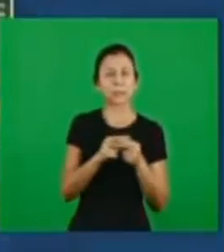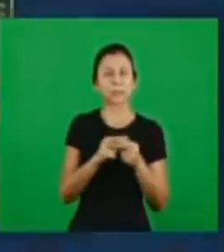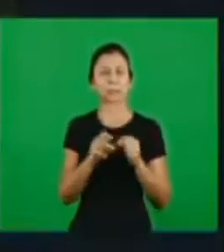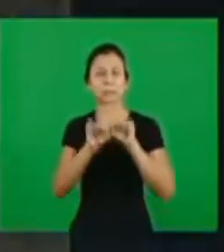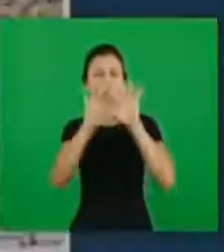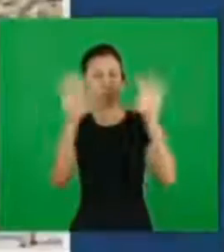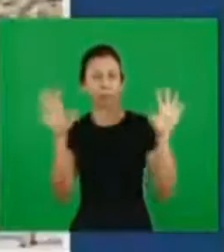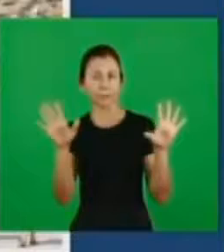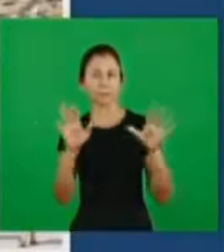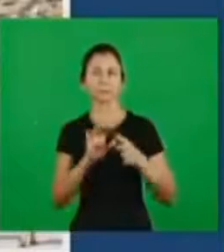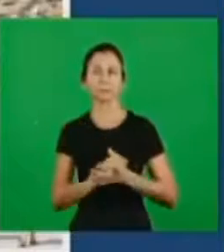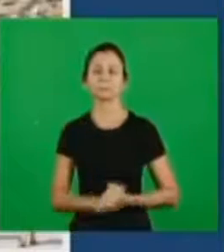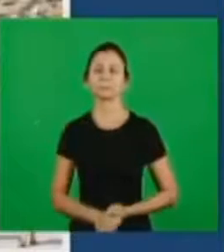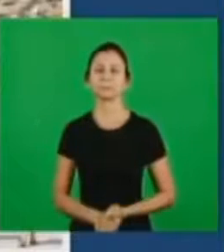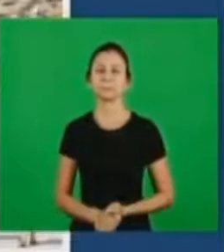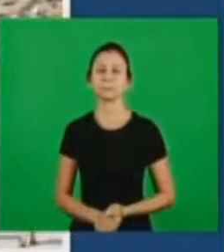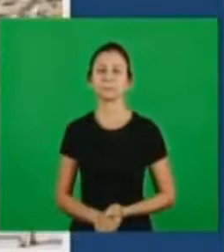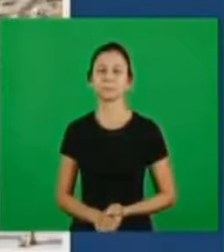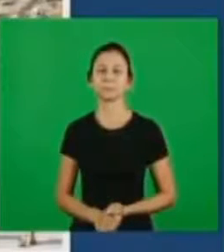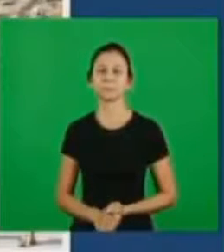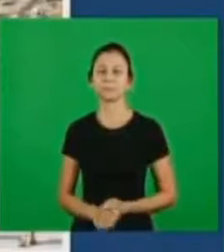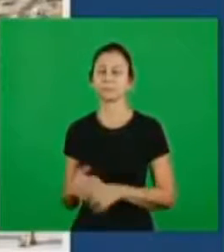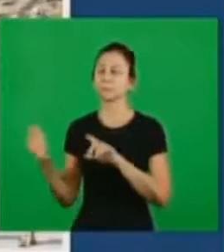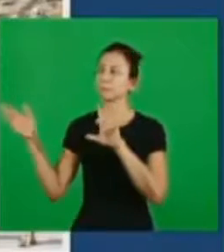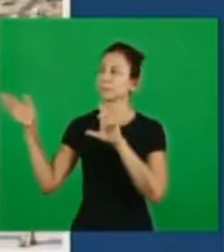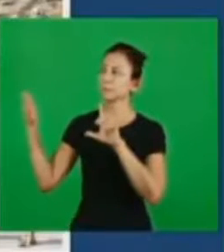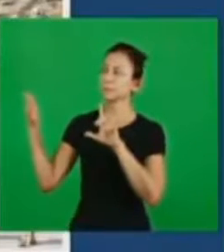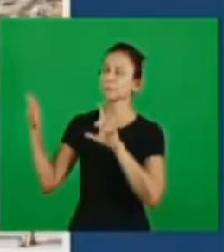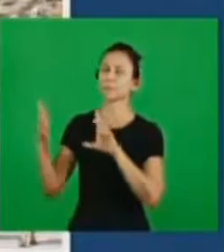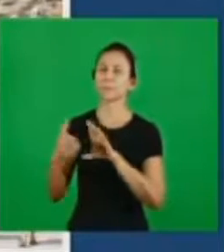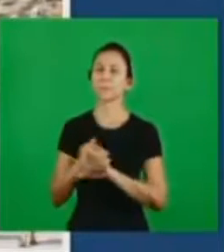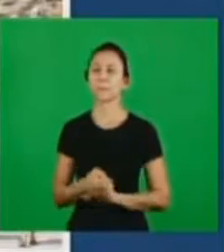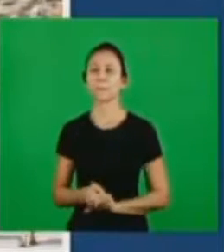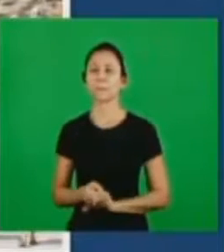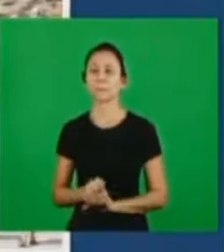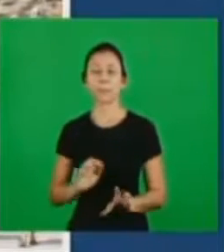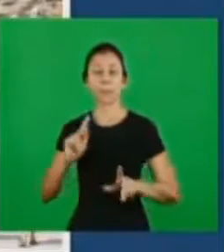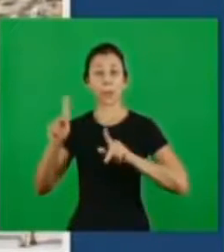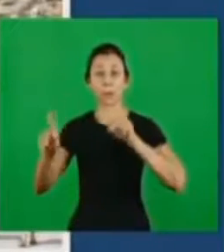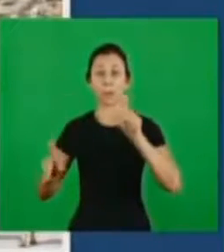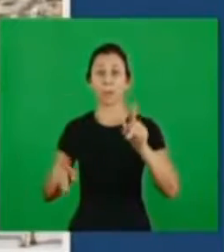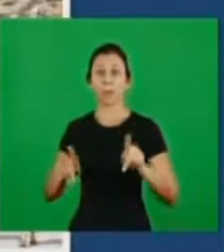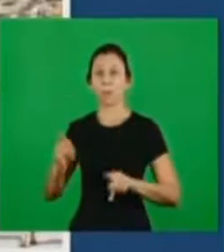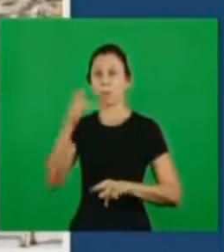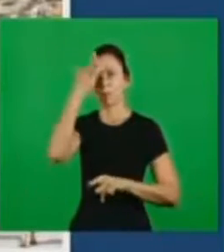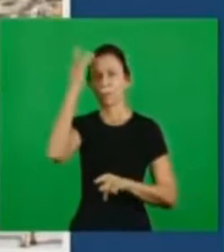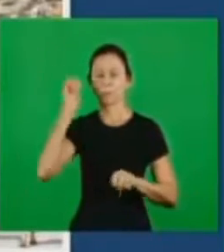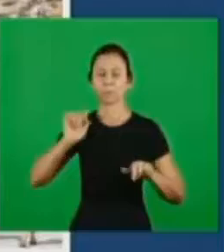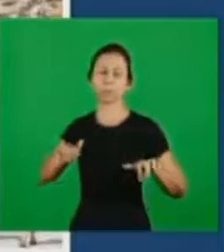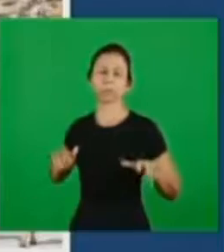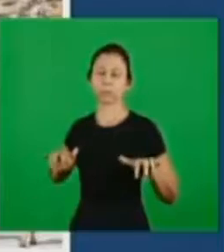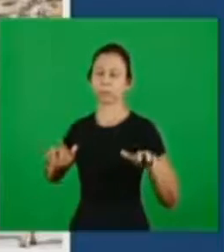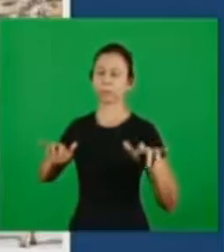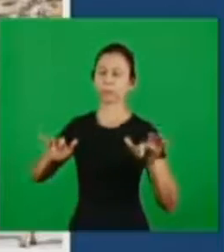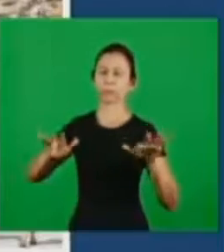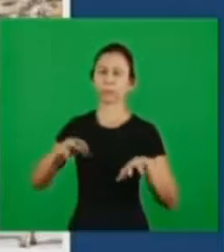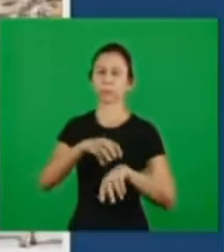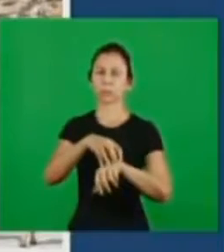and improved from that period. So now the population seeing the